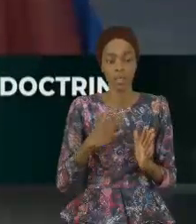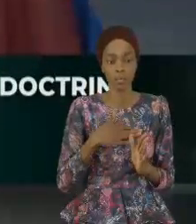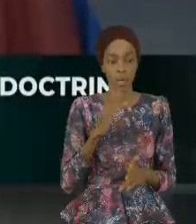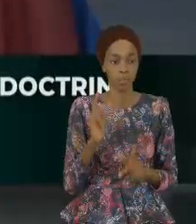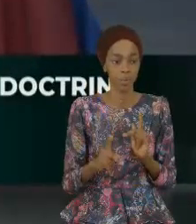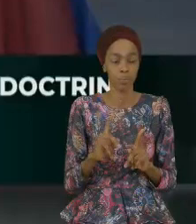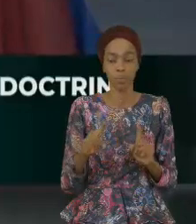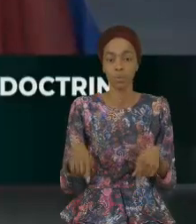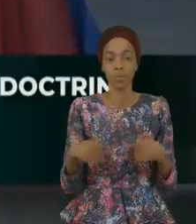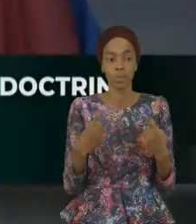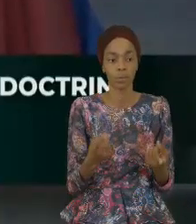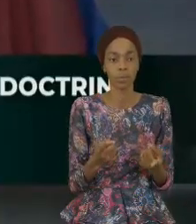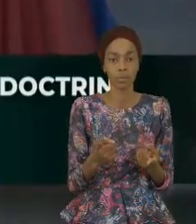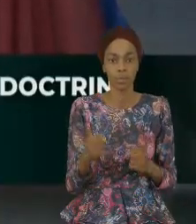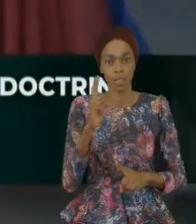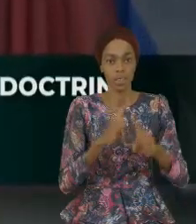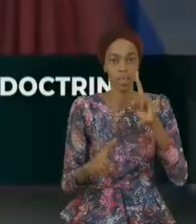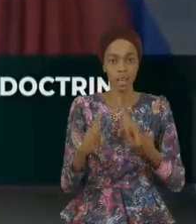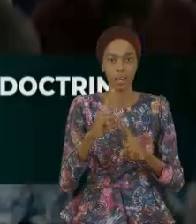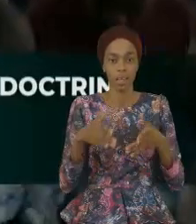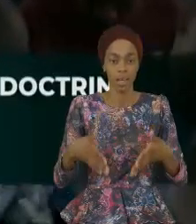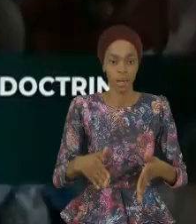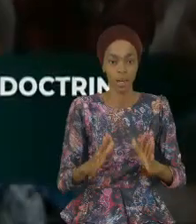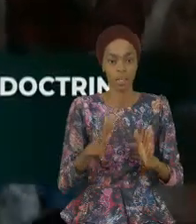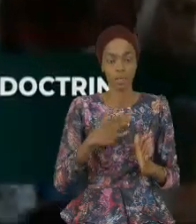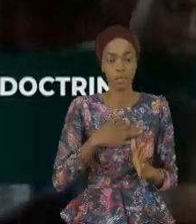go. Can you say that?